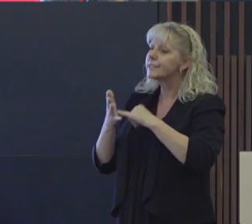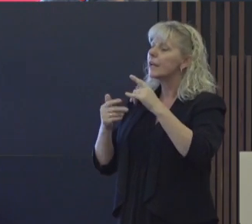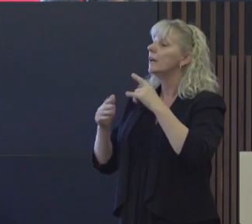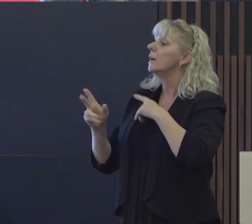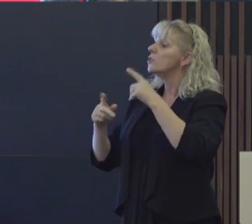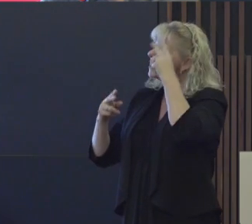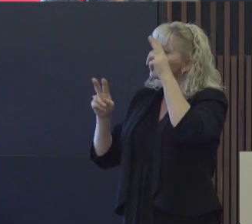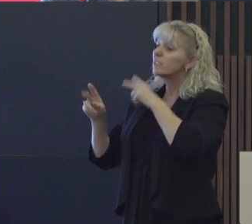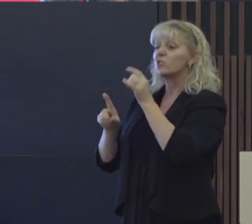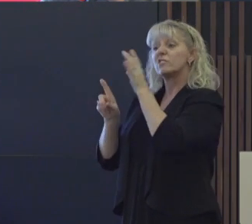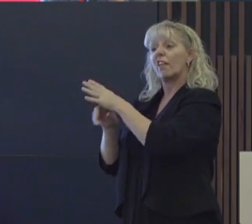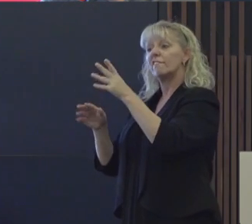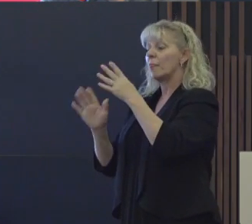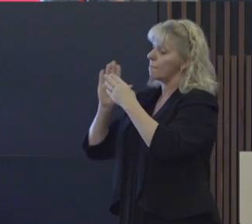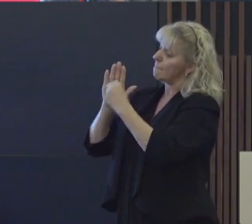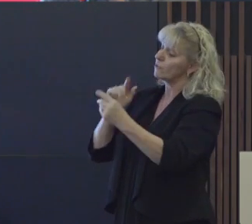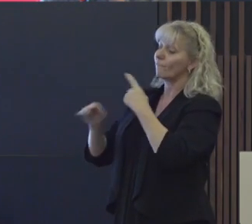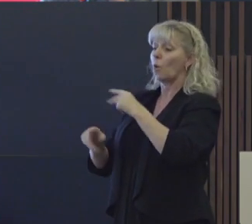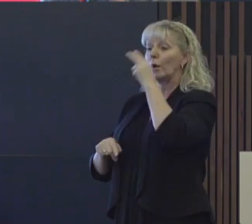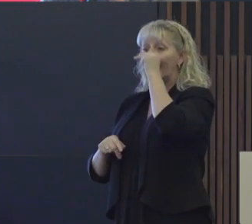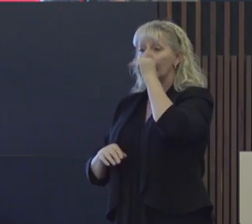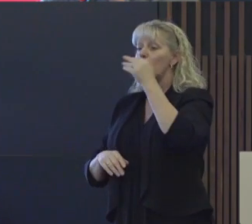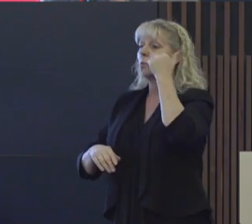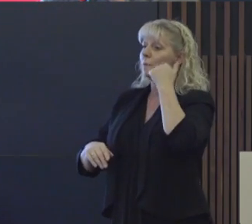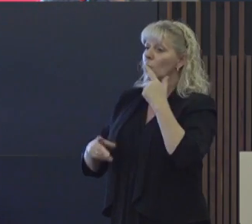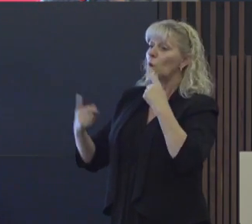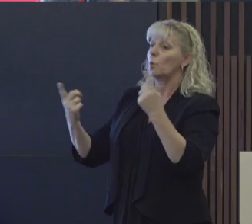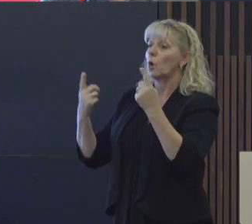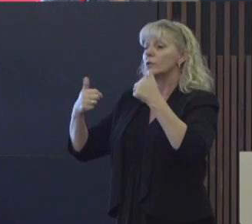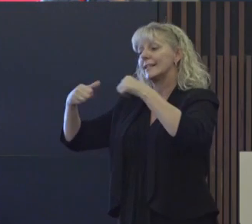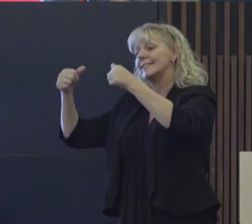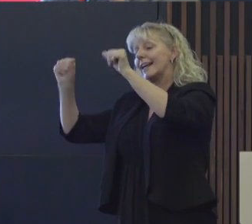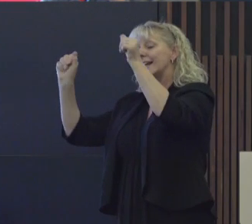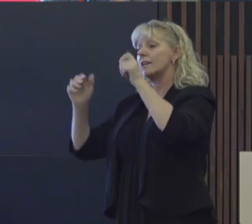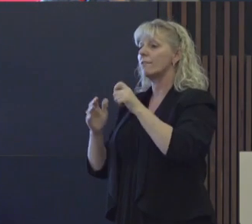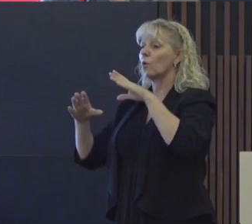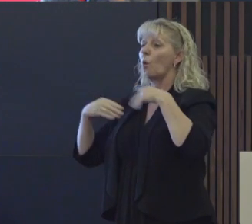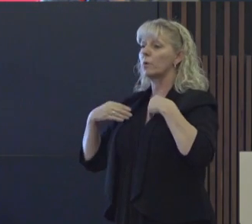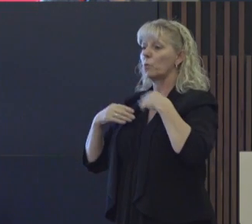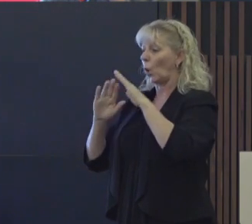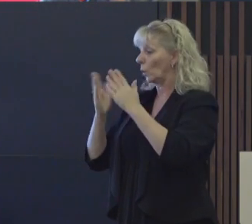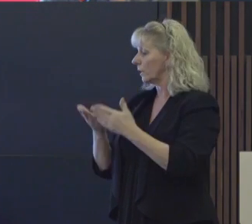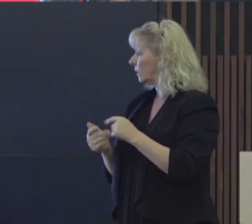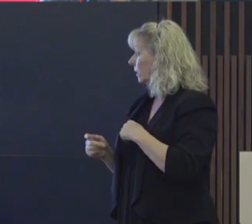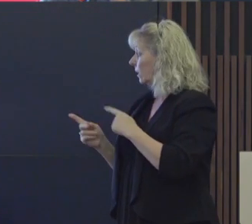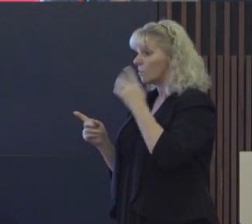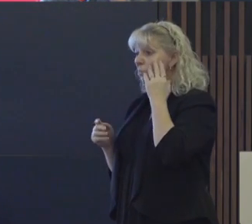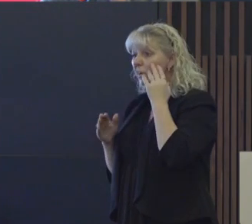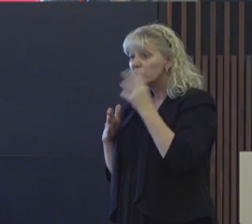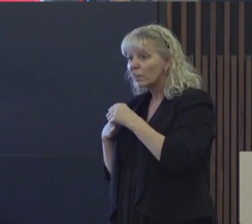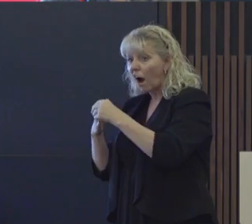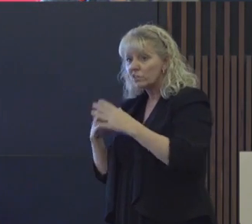for young women who want to succeed in the corporate world. And yet, when I was at Guide Dogs, I didn't get any of this